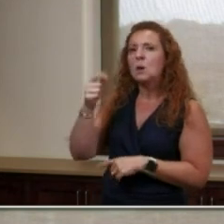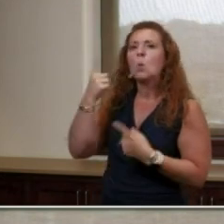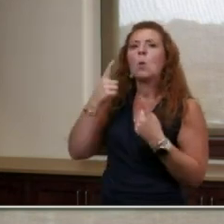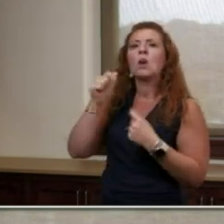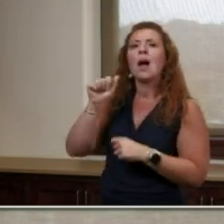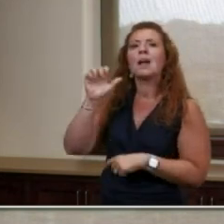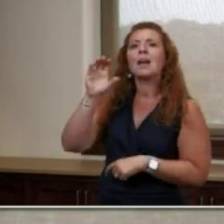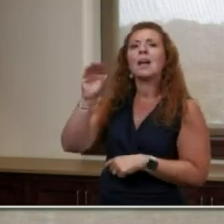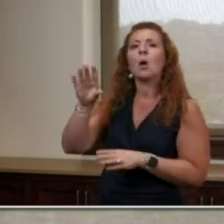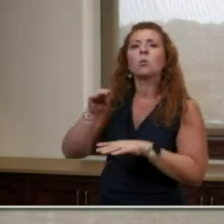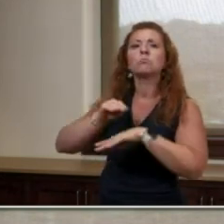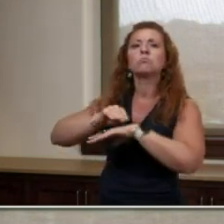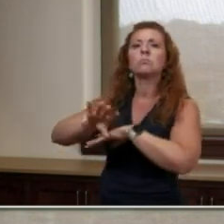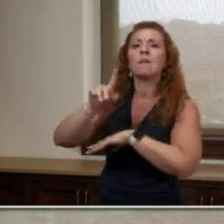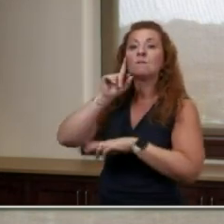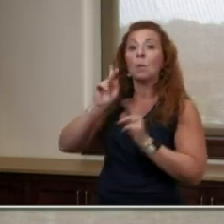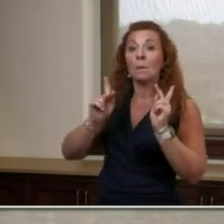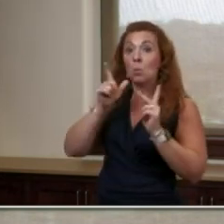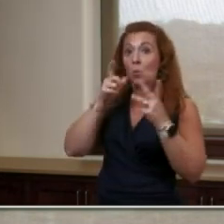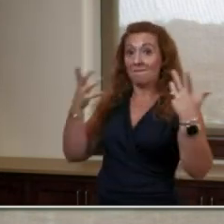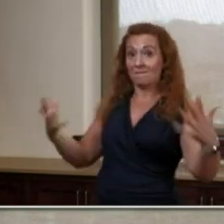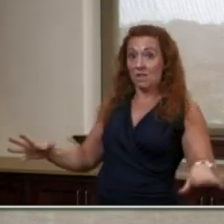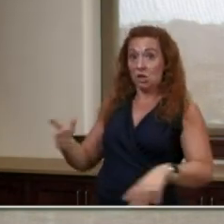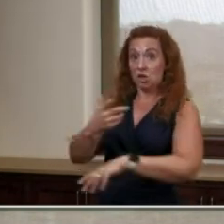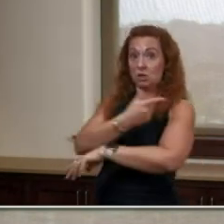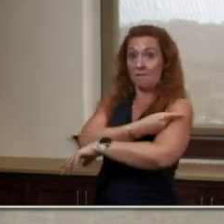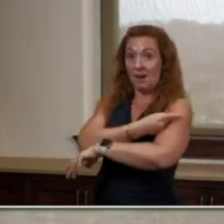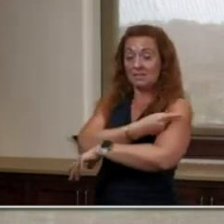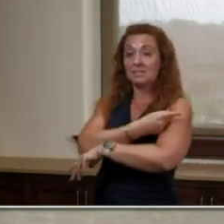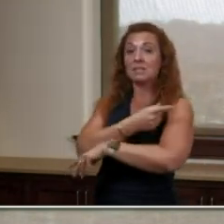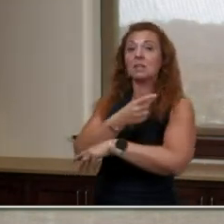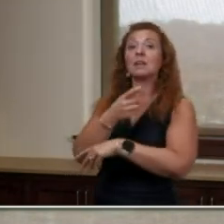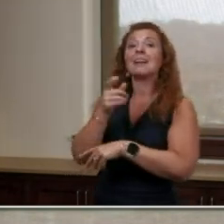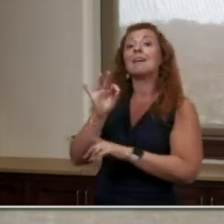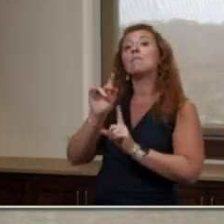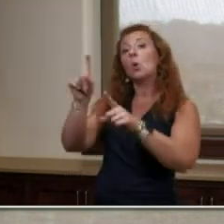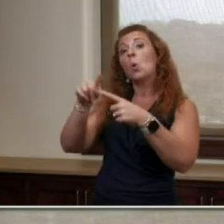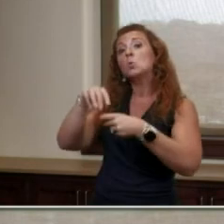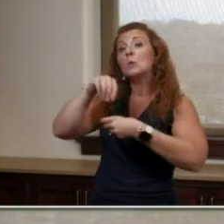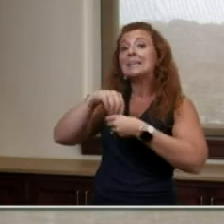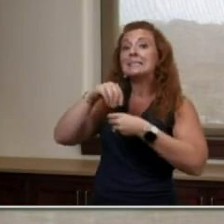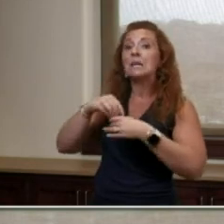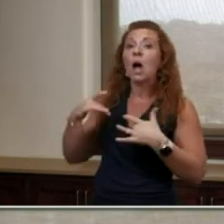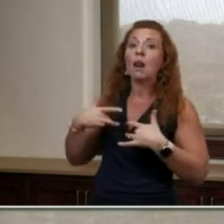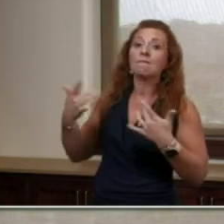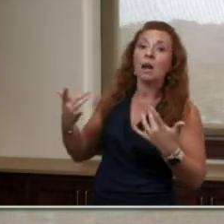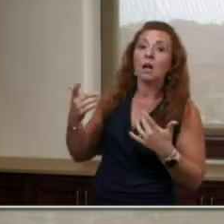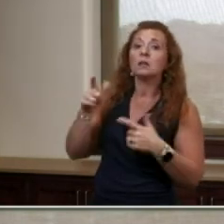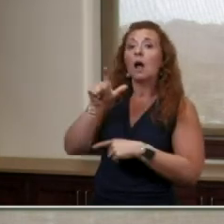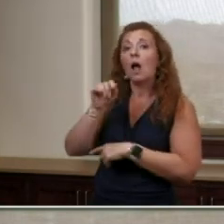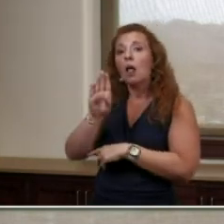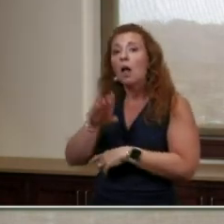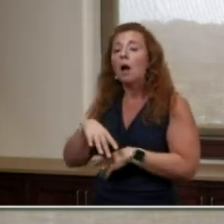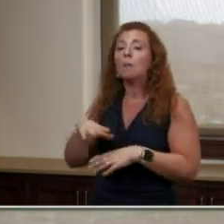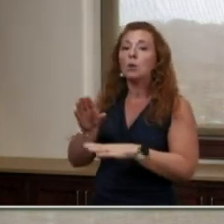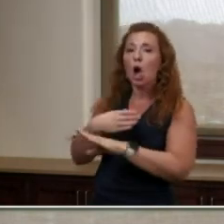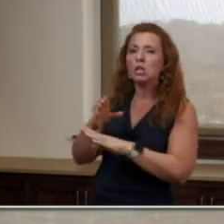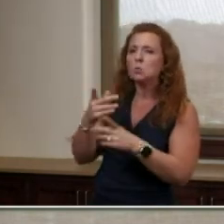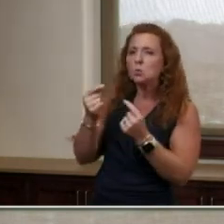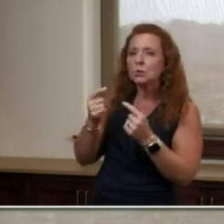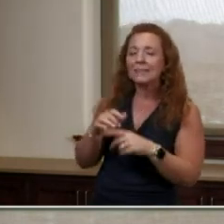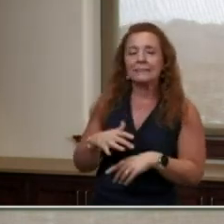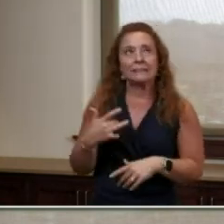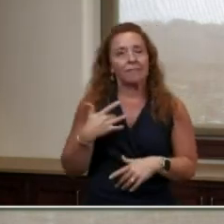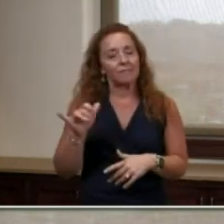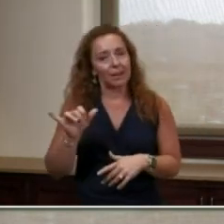county's guidance for vaccinated people at large indoor events right now, say a large concert or a crowded club? I feel a little bit